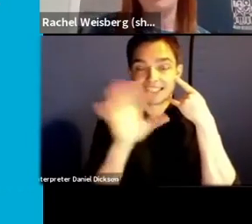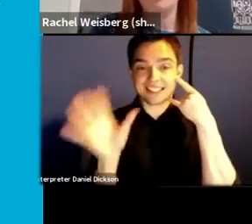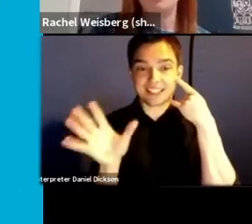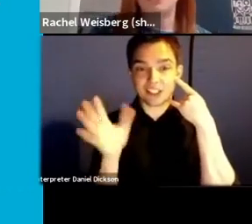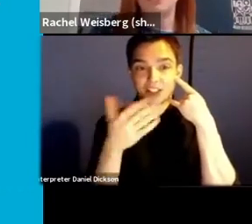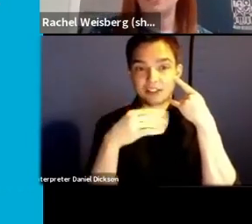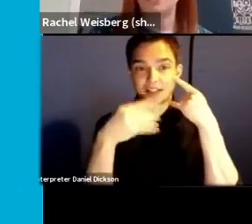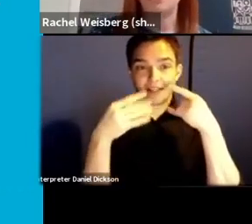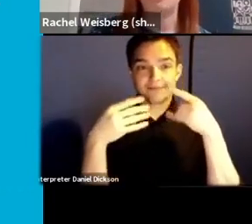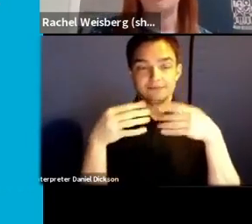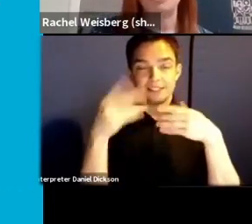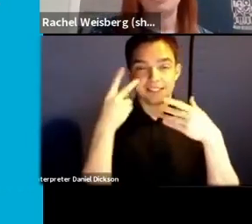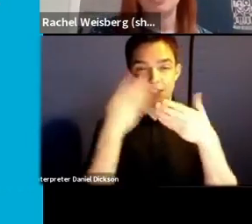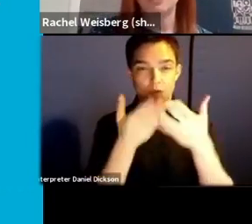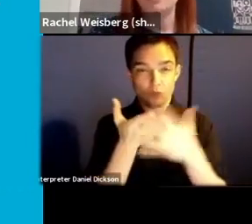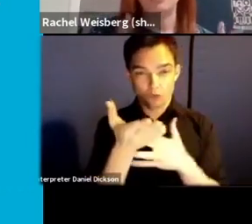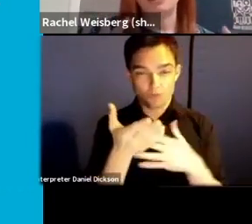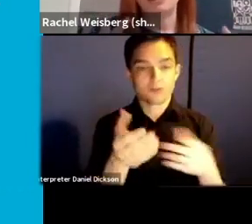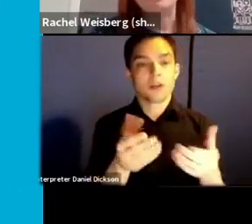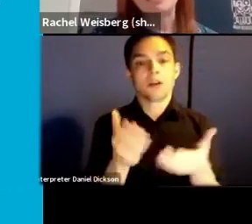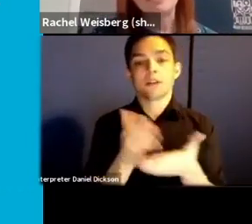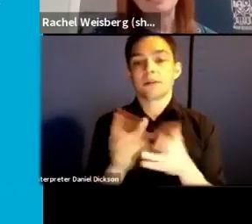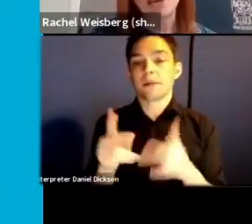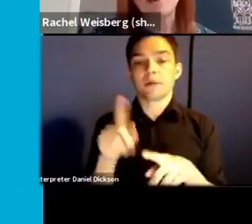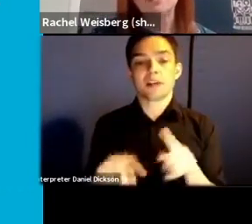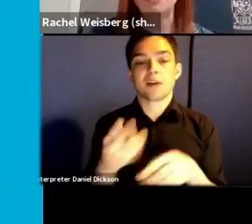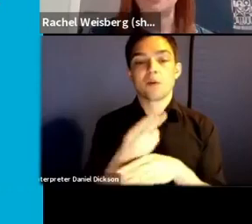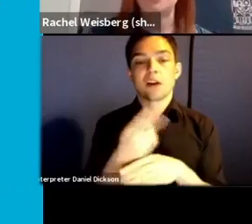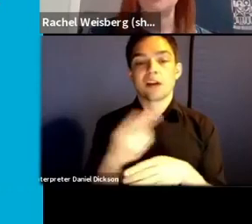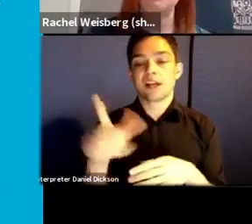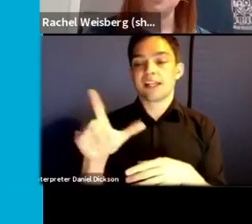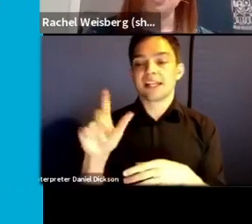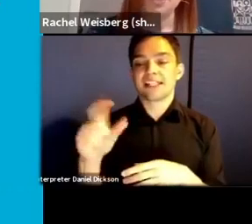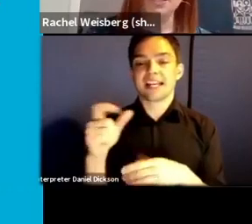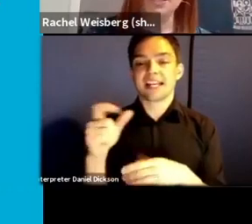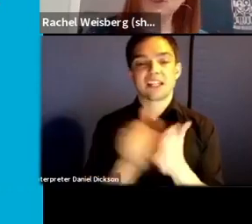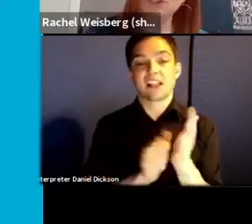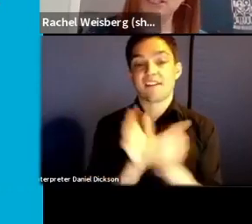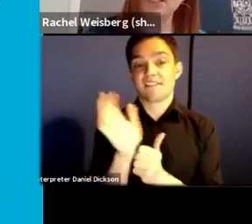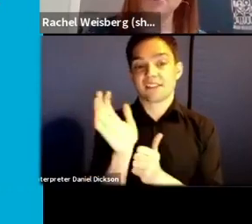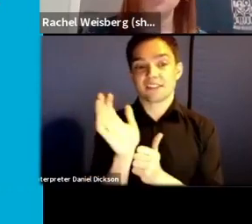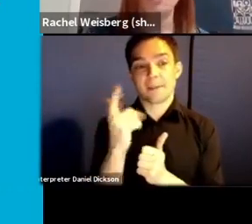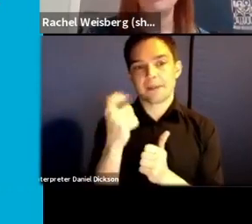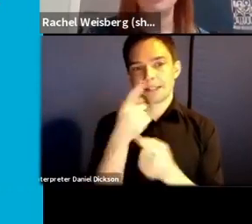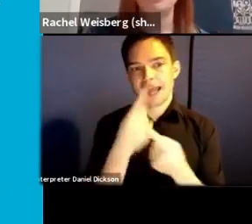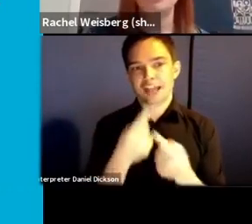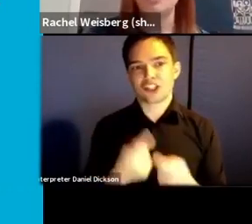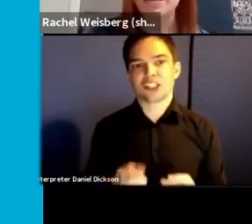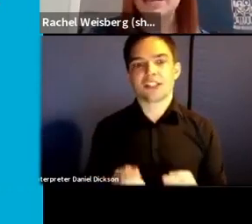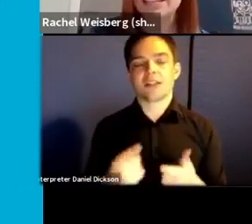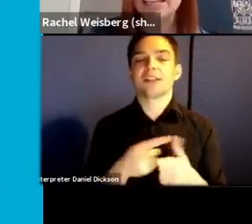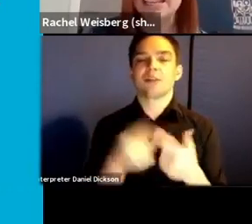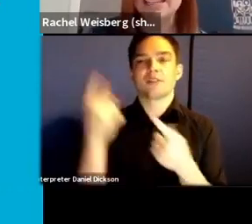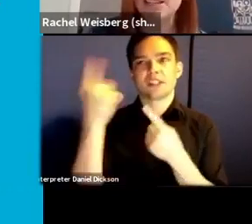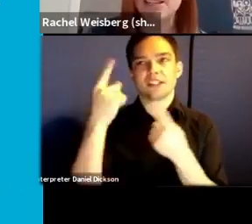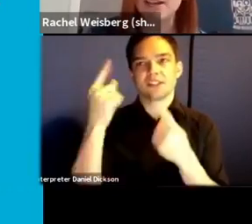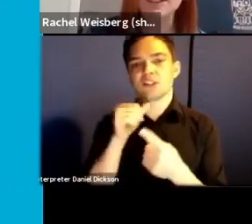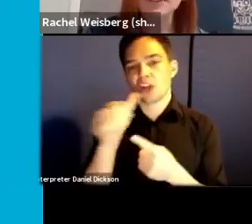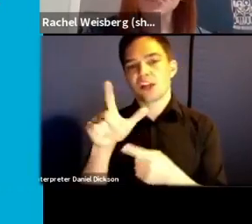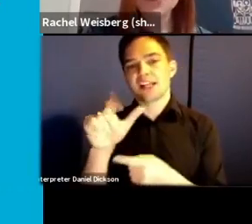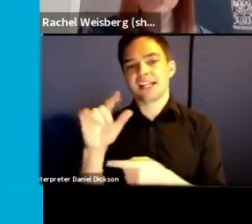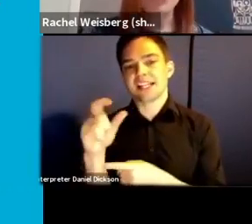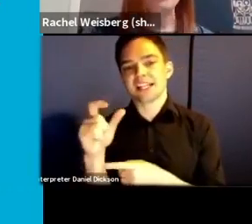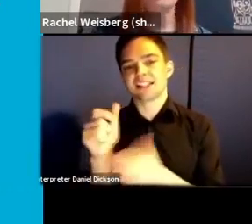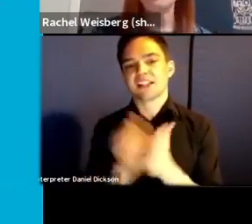may be people who can't wear regular or like latex gloves because of allergies, and so we have to consider non-latex